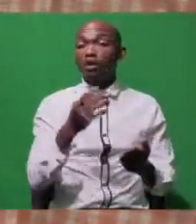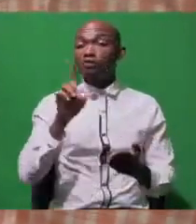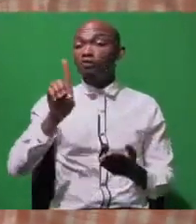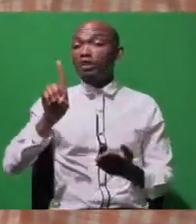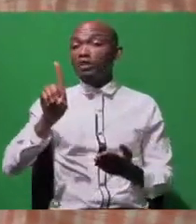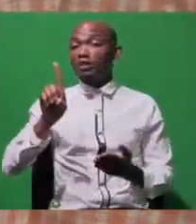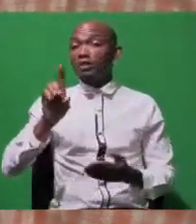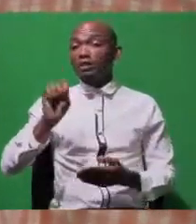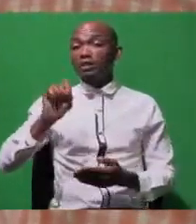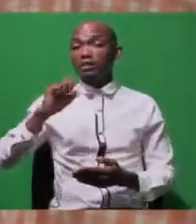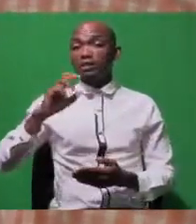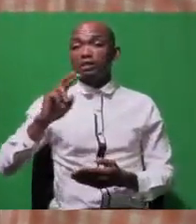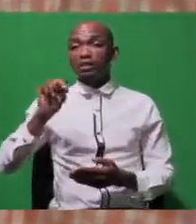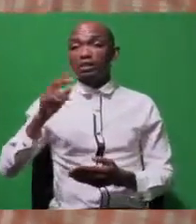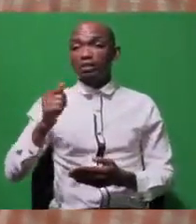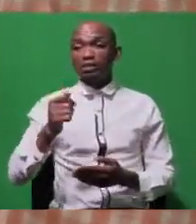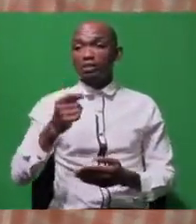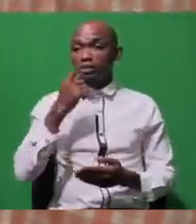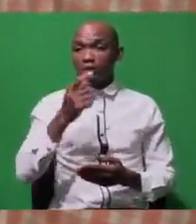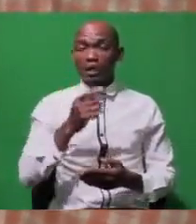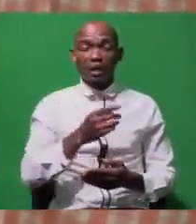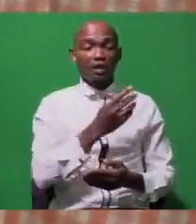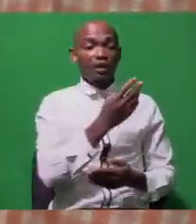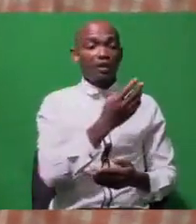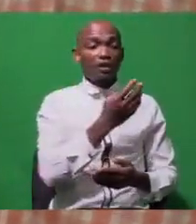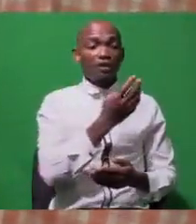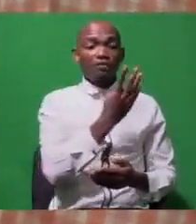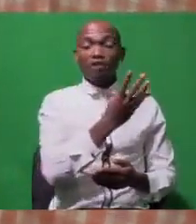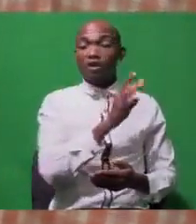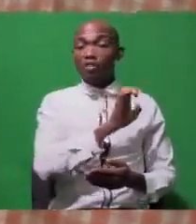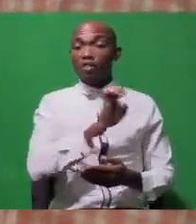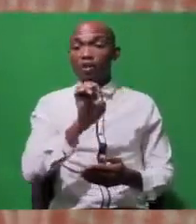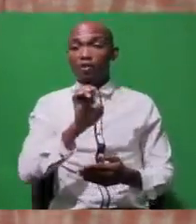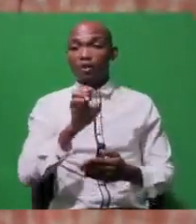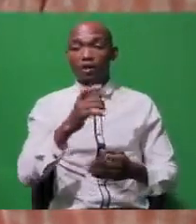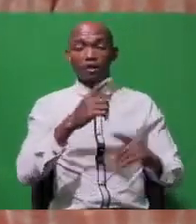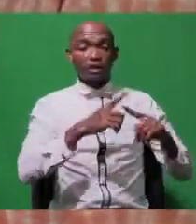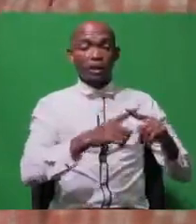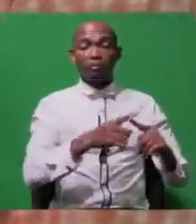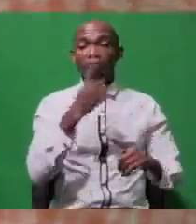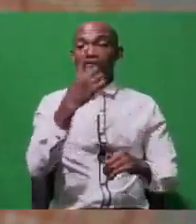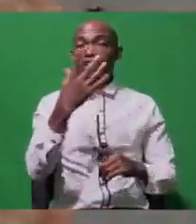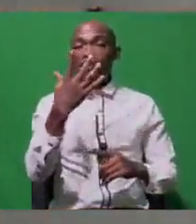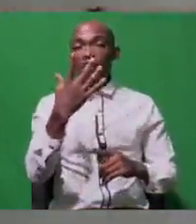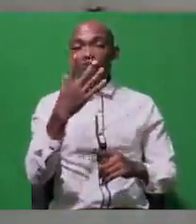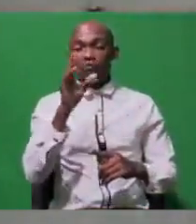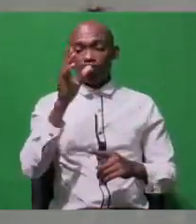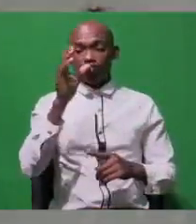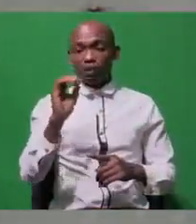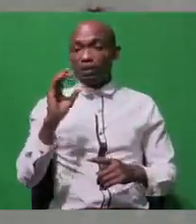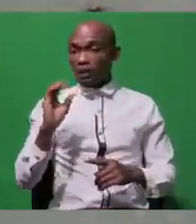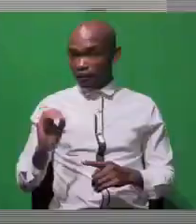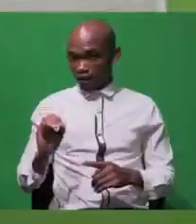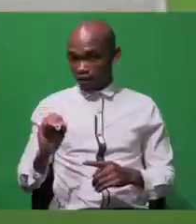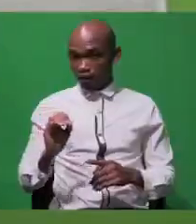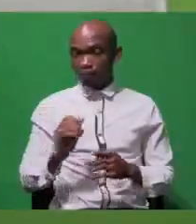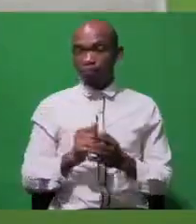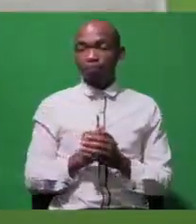times 5, 20. It means 200.